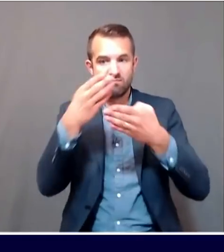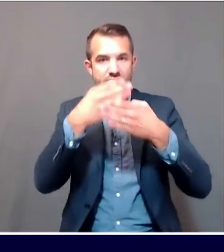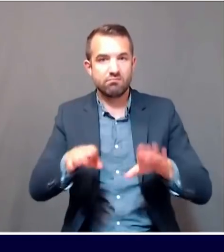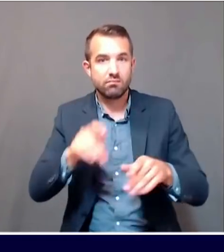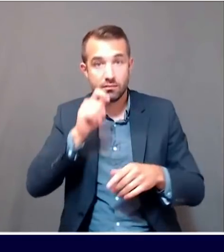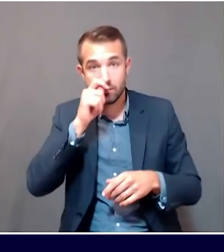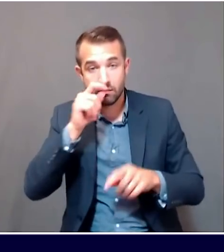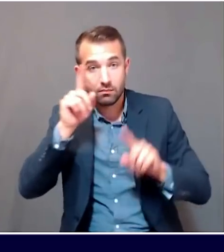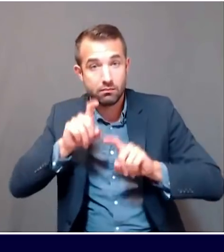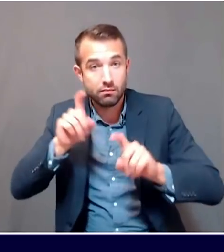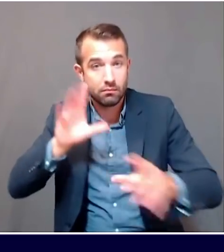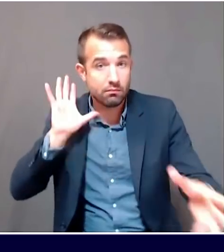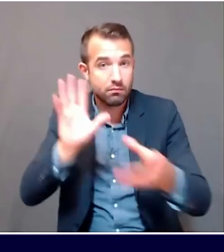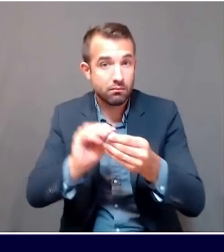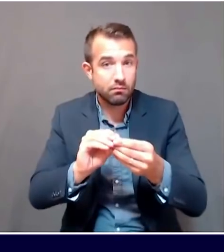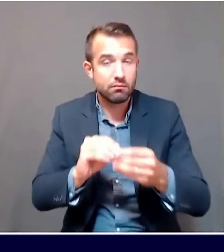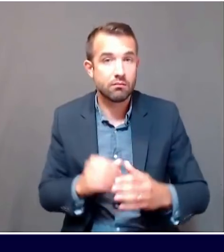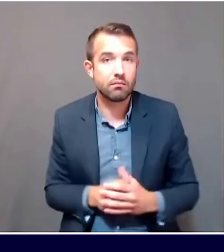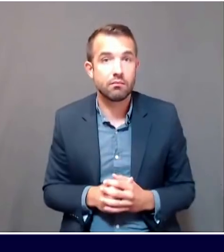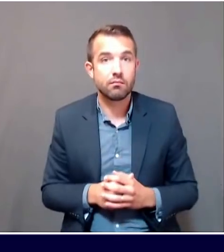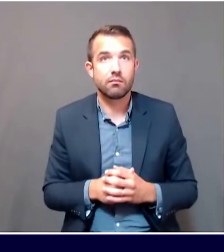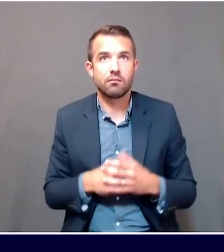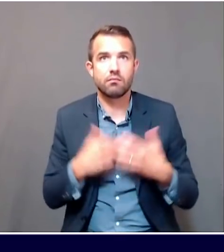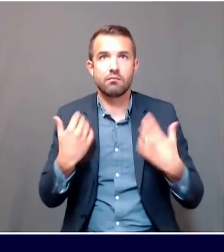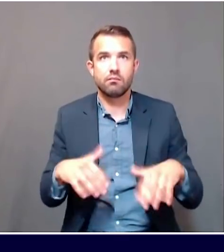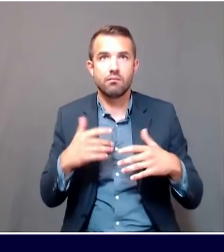rate to a new low of